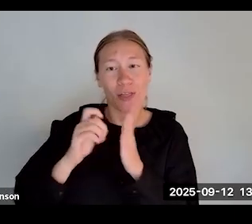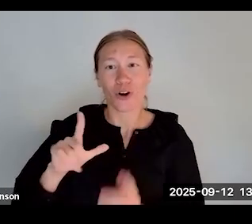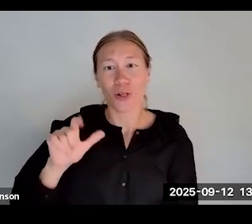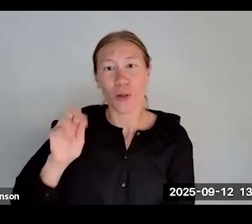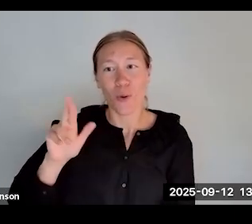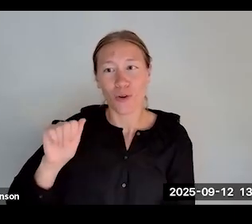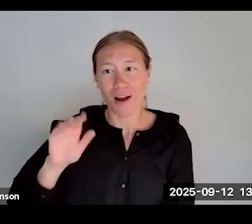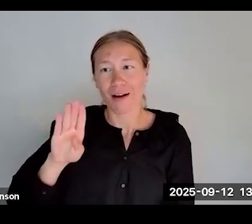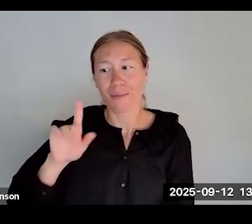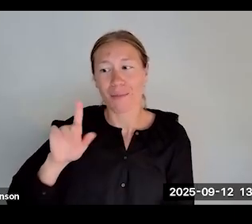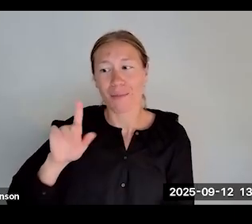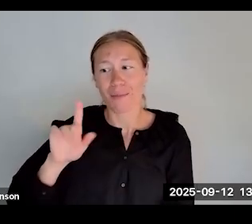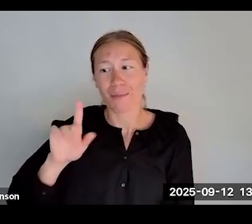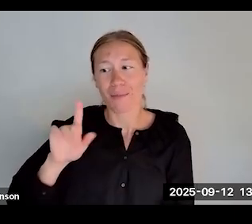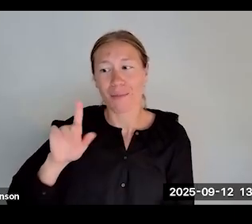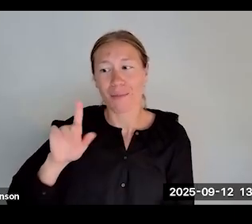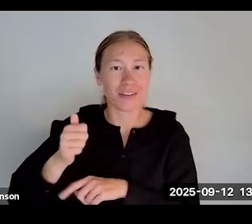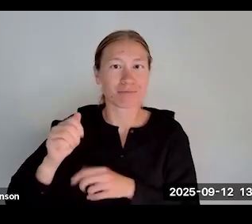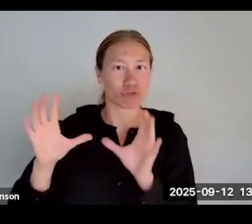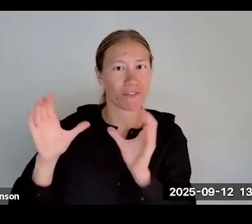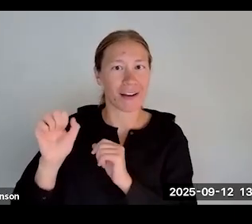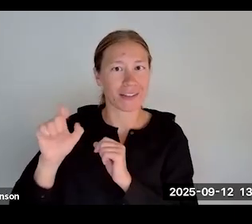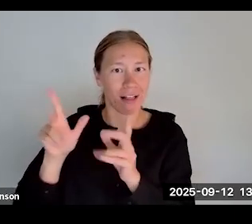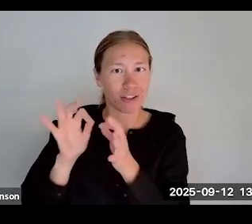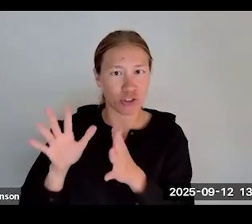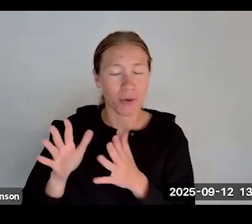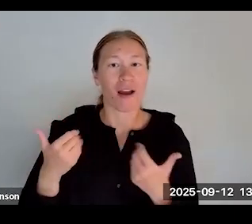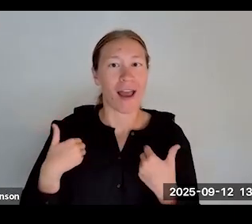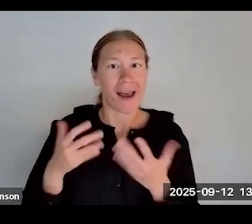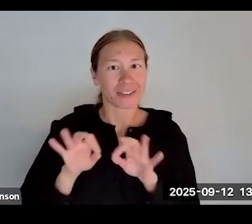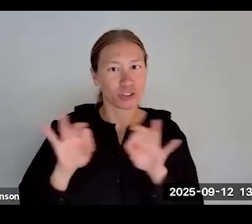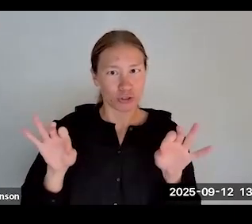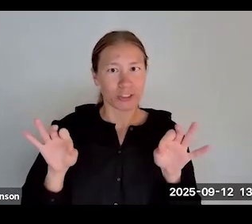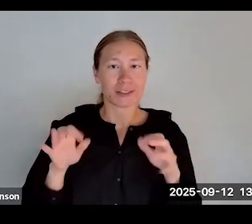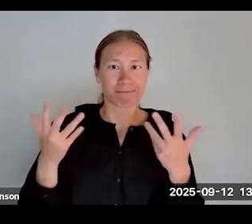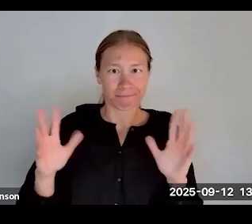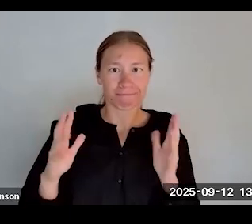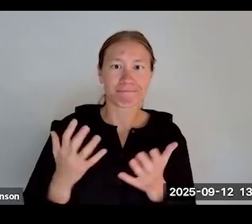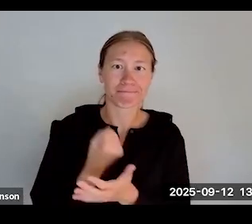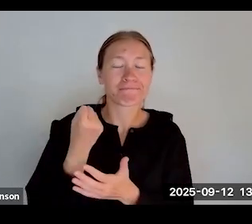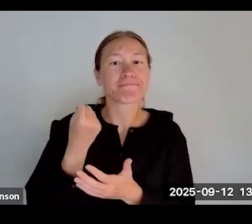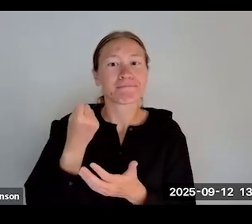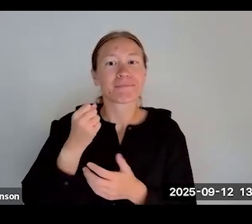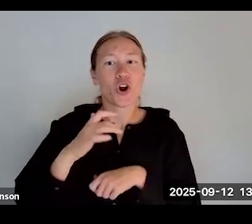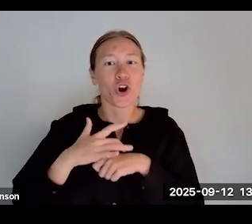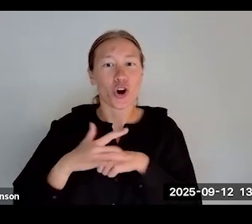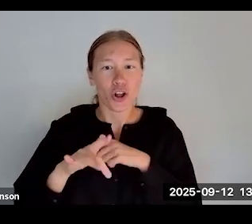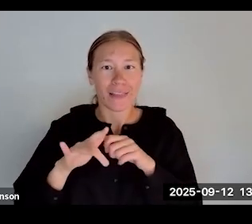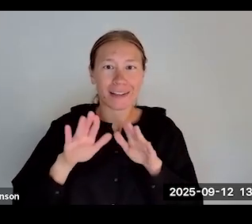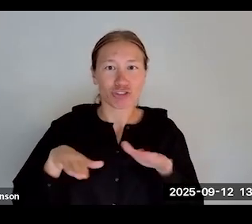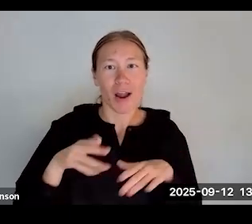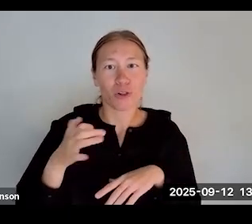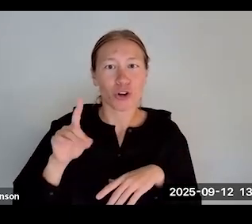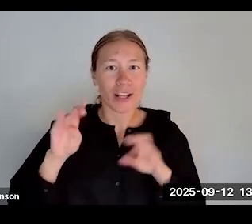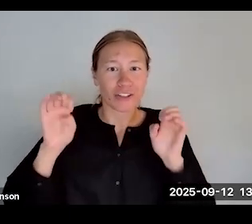certified American Sign Language interpreter, and she also has a degree in early childhood education. The illustrator is a deaf artist